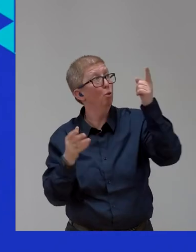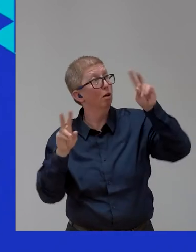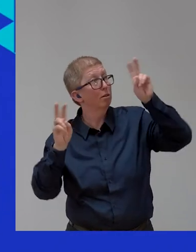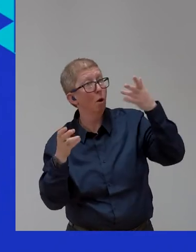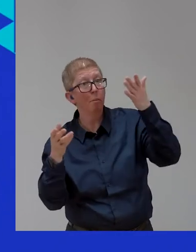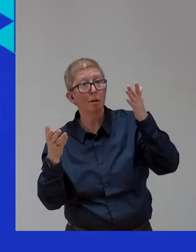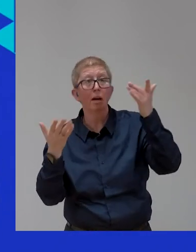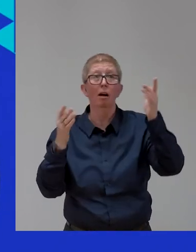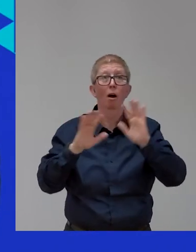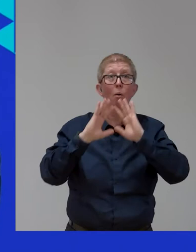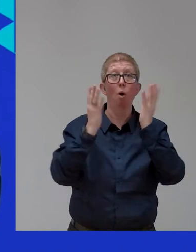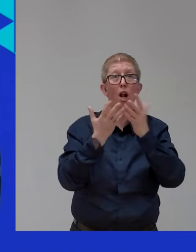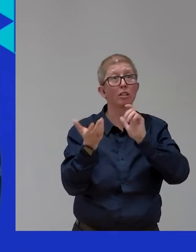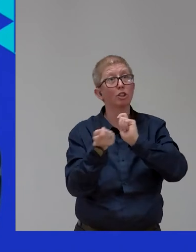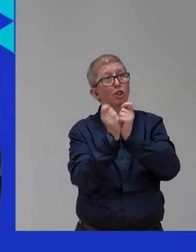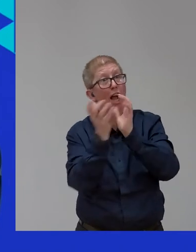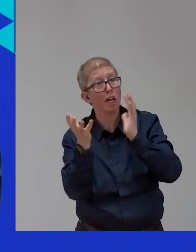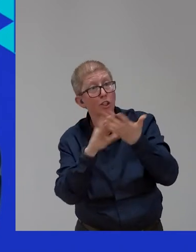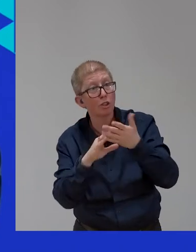need to be aware of